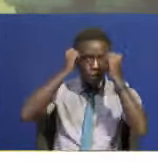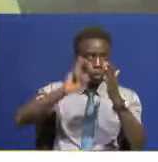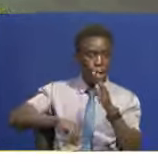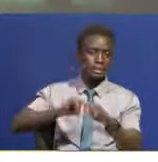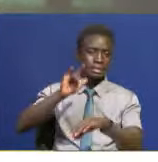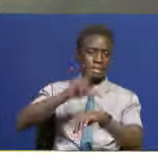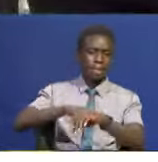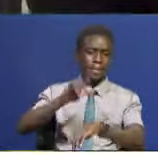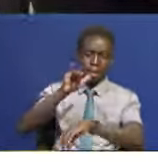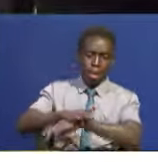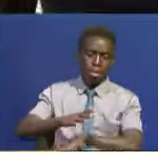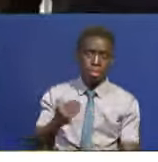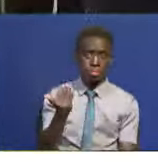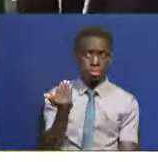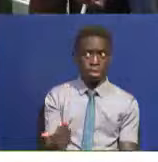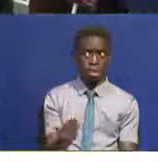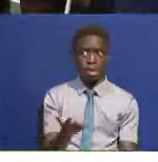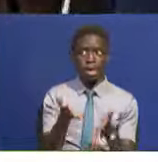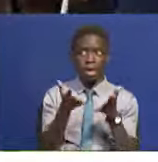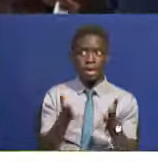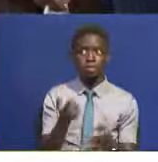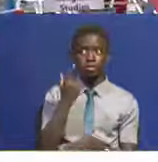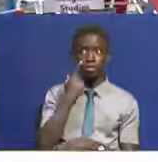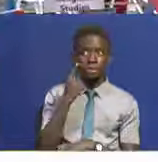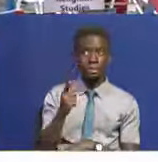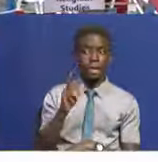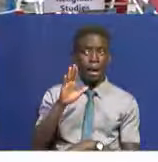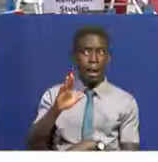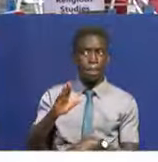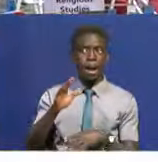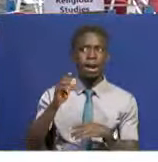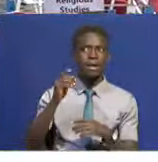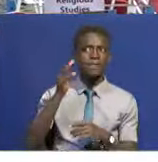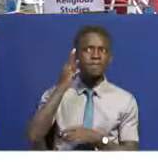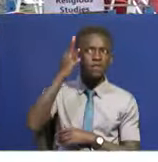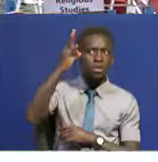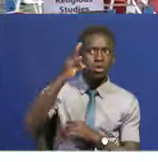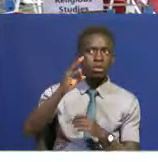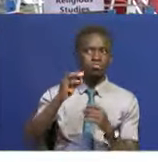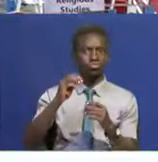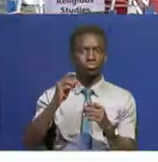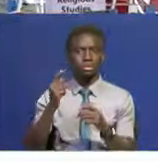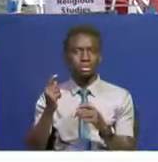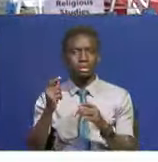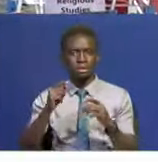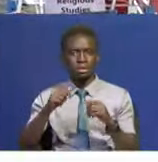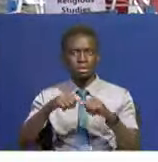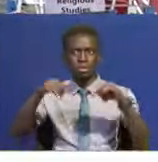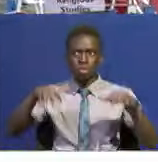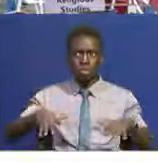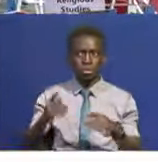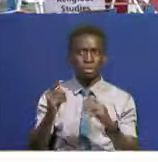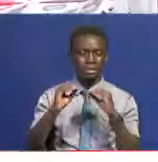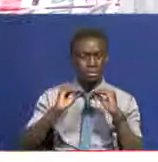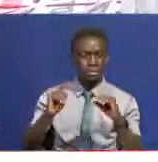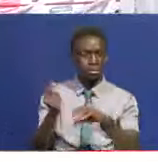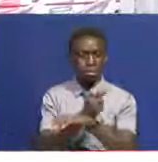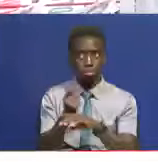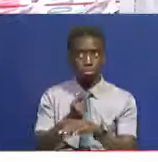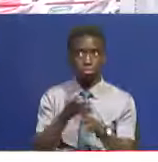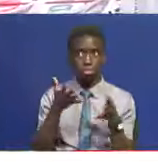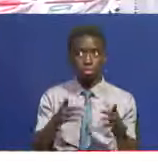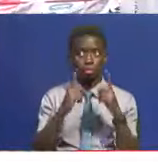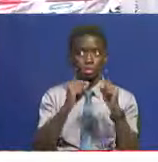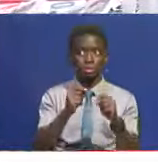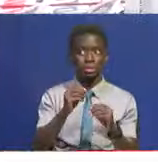who spoke during the launch of Gravity Career Pathways and Career Model Structure Training in Nairobi also challenged teachers to take